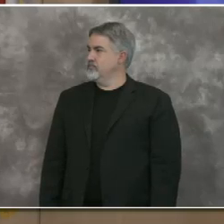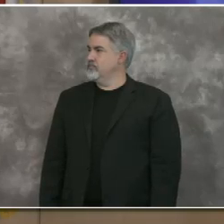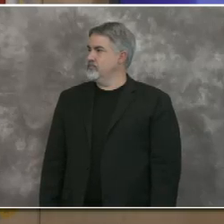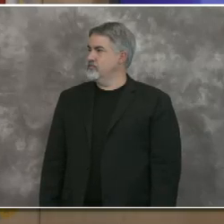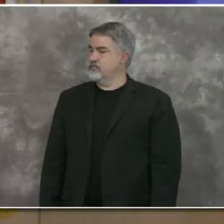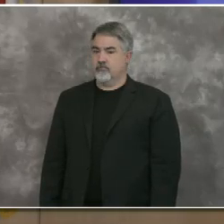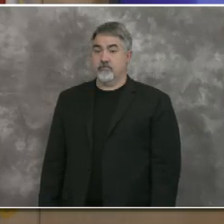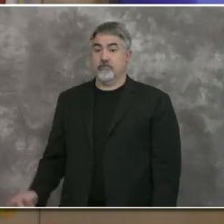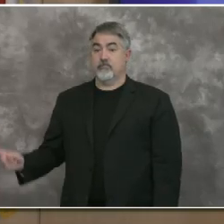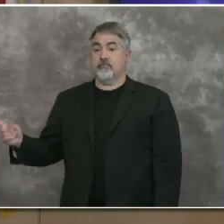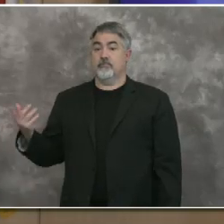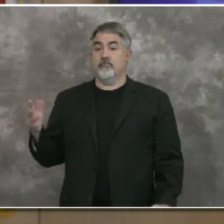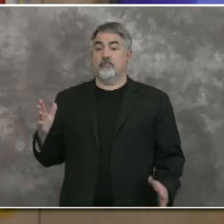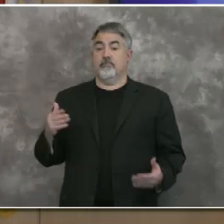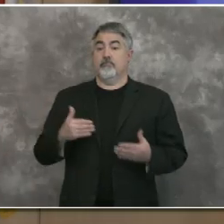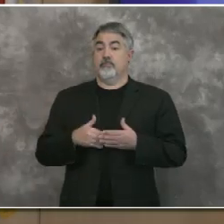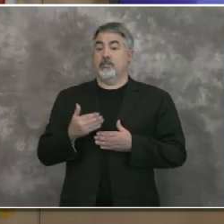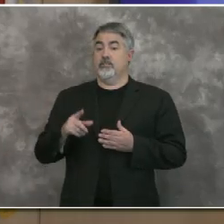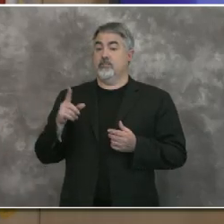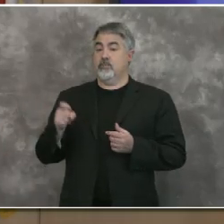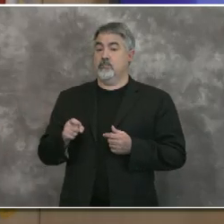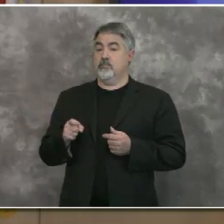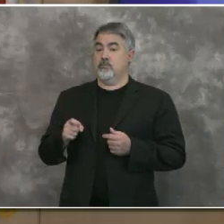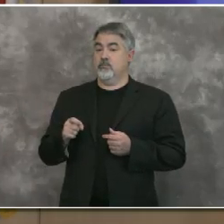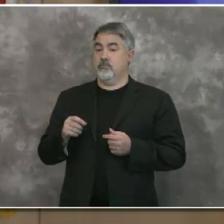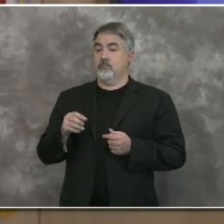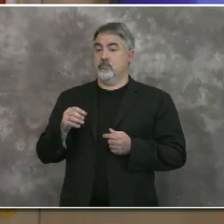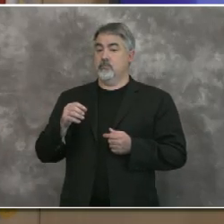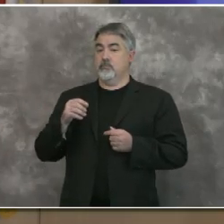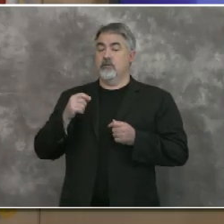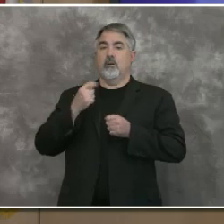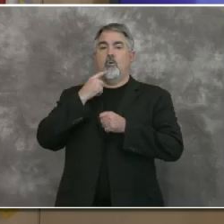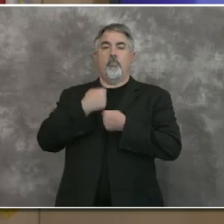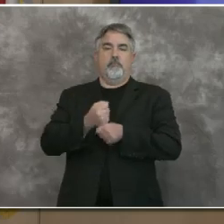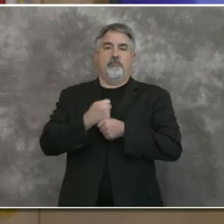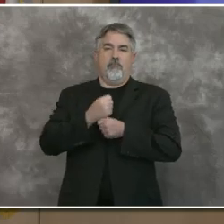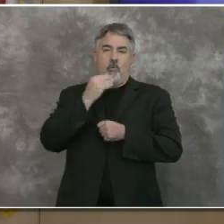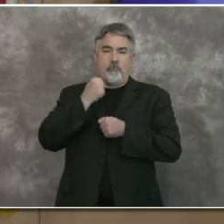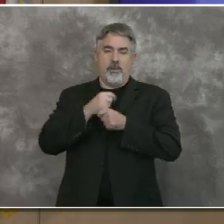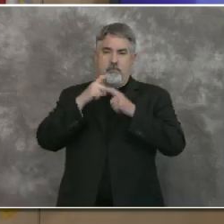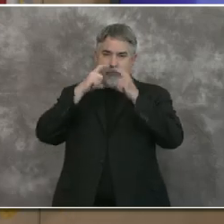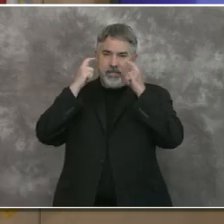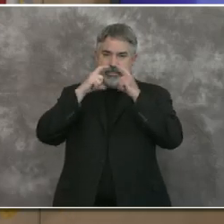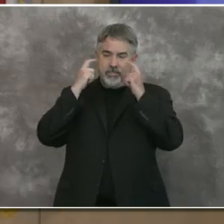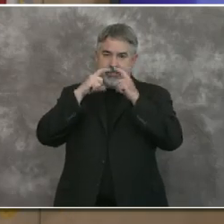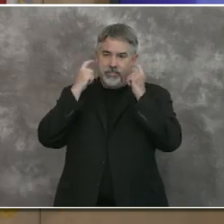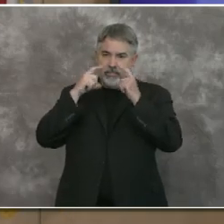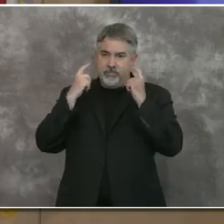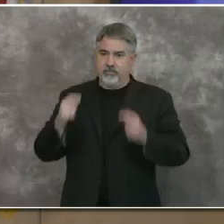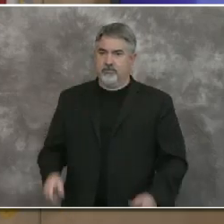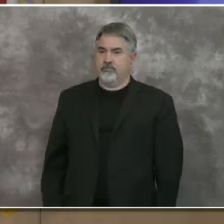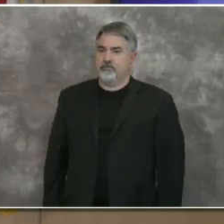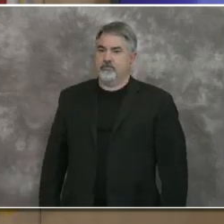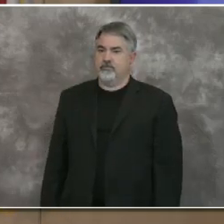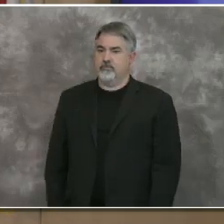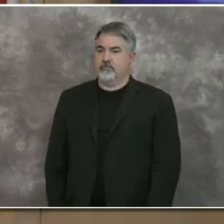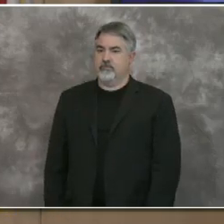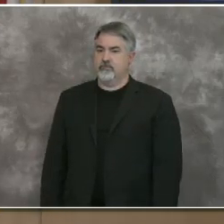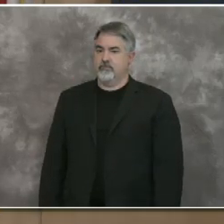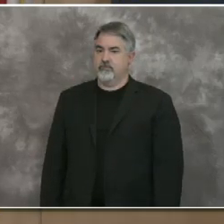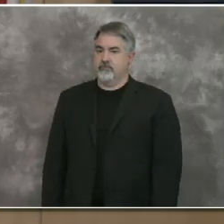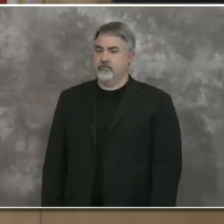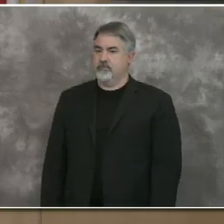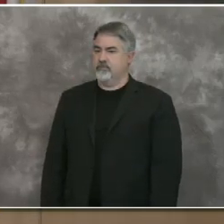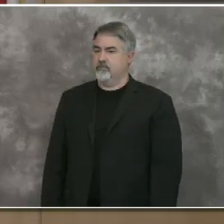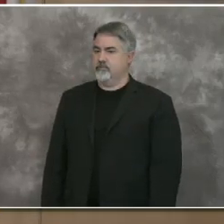Okay, this next question deals with homemade masks, and Dr. Wooten's going to respond. Yes, this one is from Claudia from